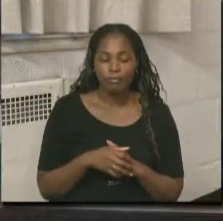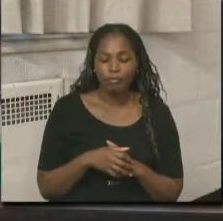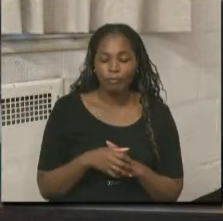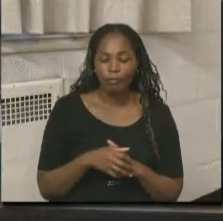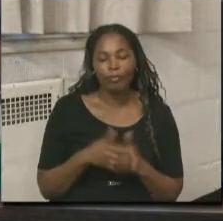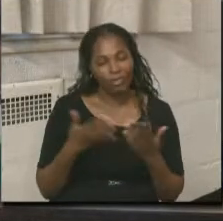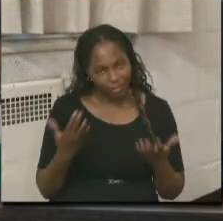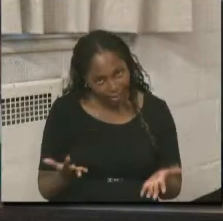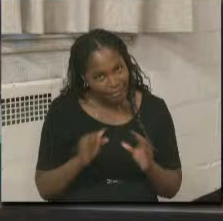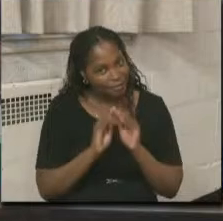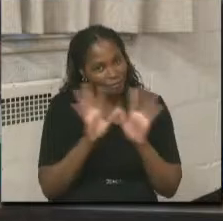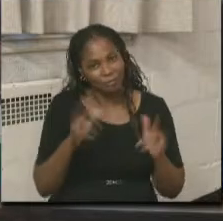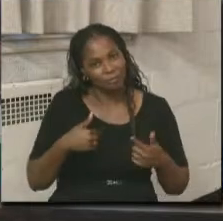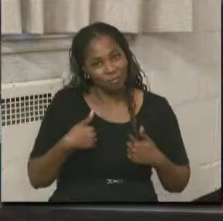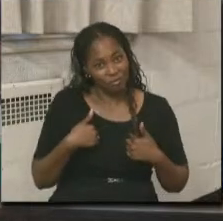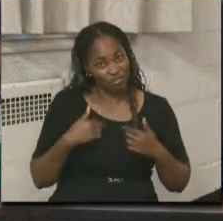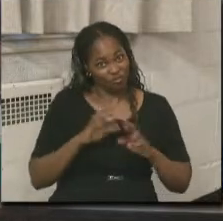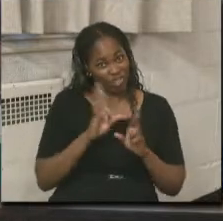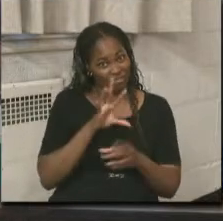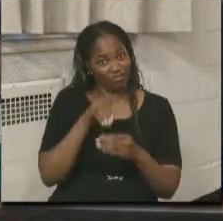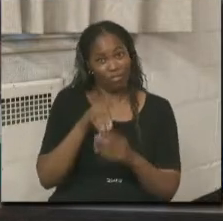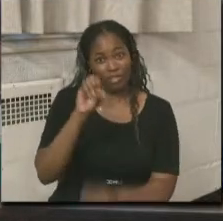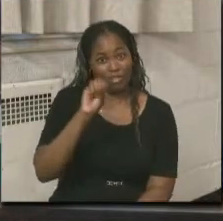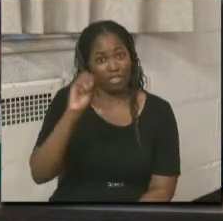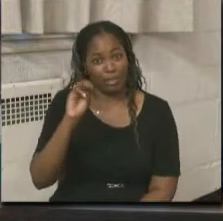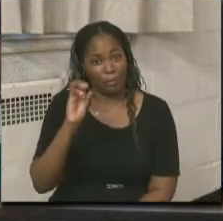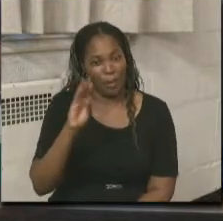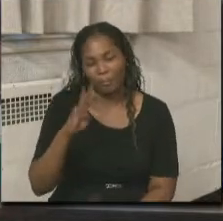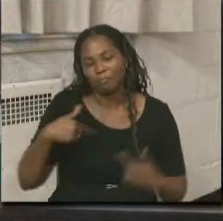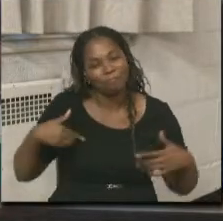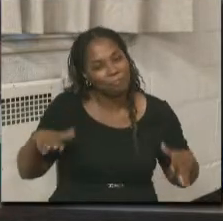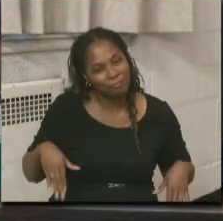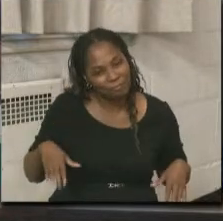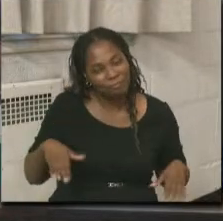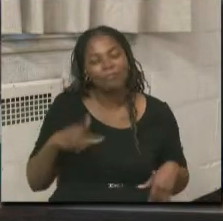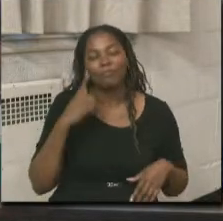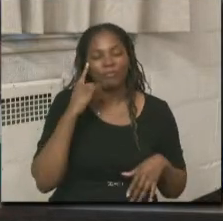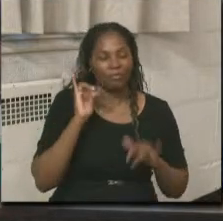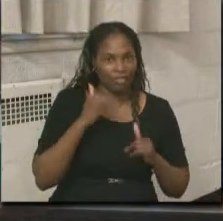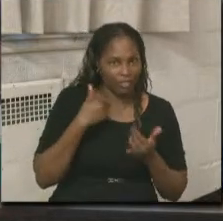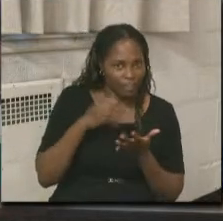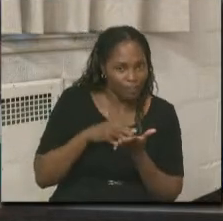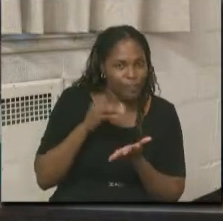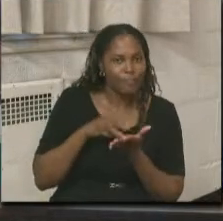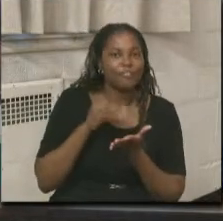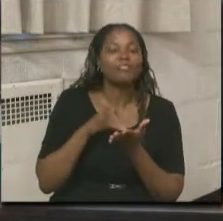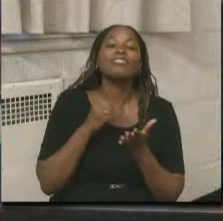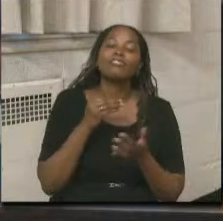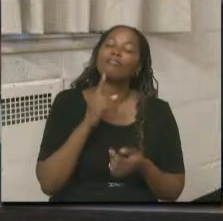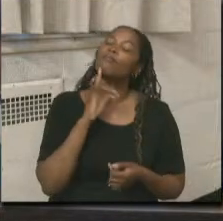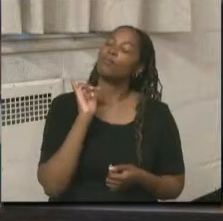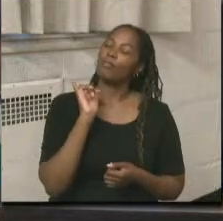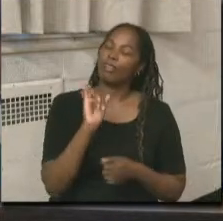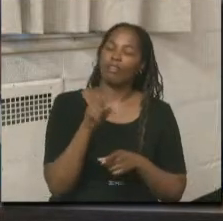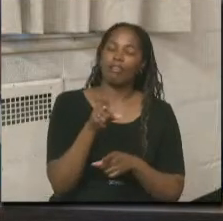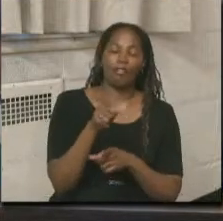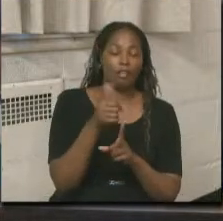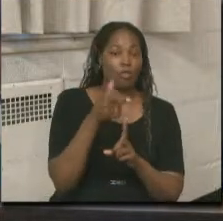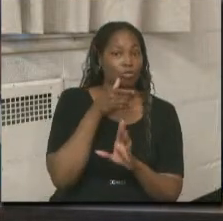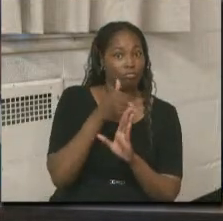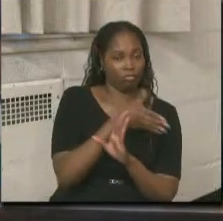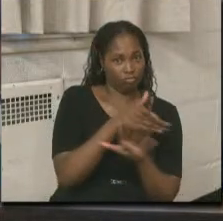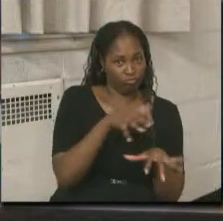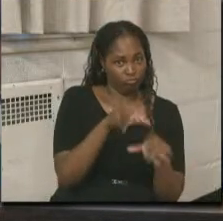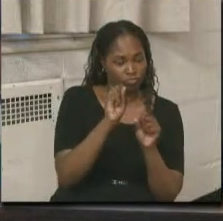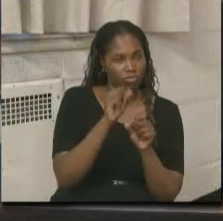become SMOB yet because I had to learn from the amazing 42nd SMOB, Alvaro Cerrone Ruiz, who truly inspired me to be